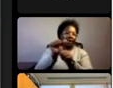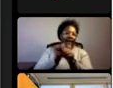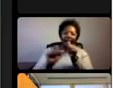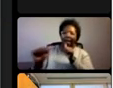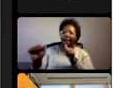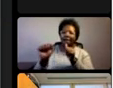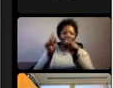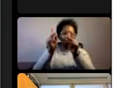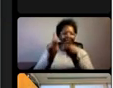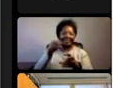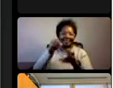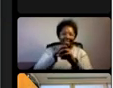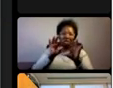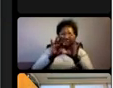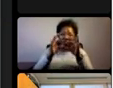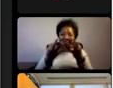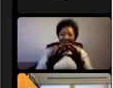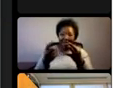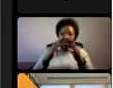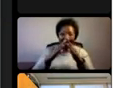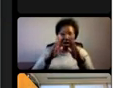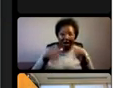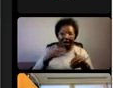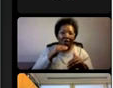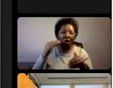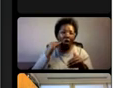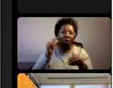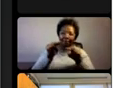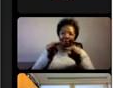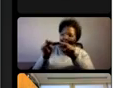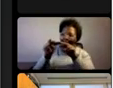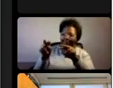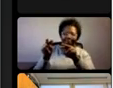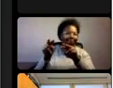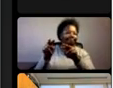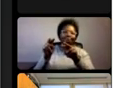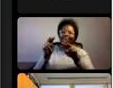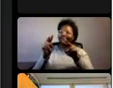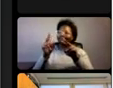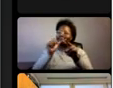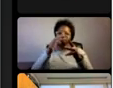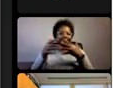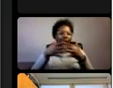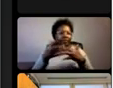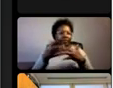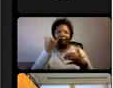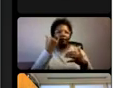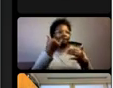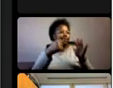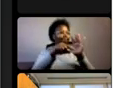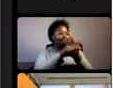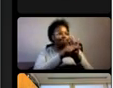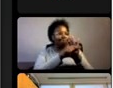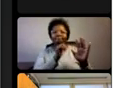their household, regardless of the result of the test, as we're still asking